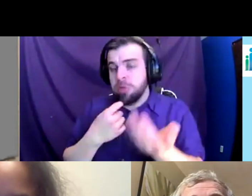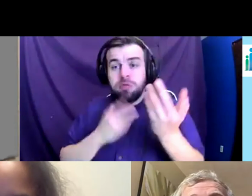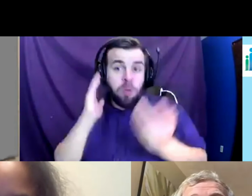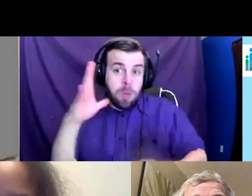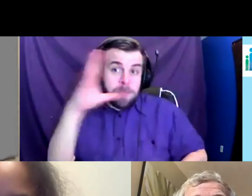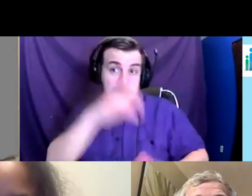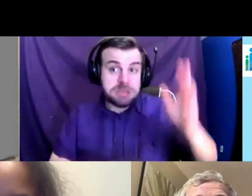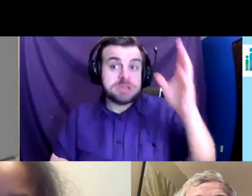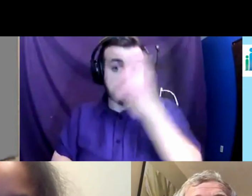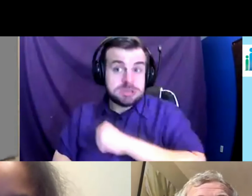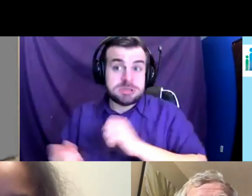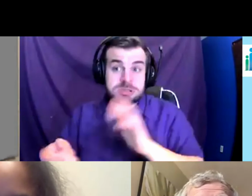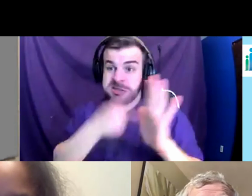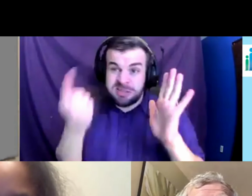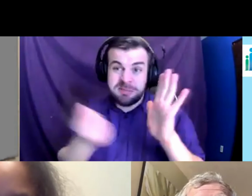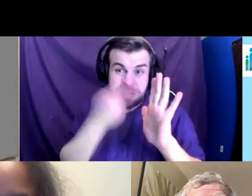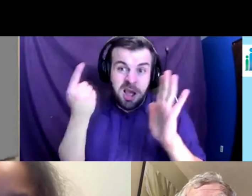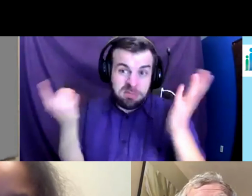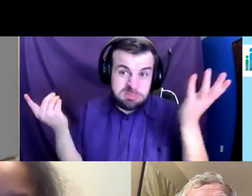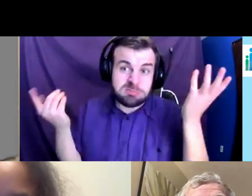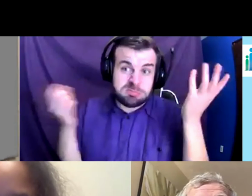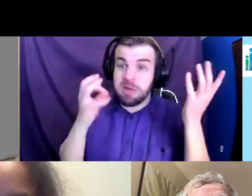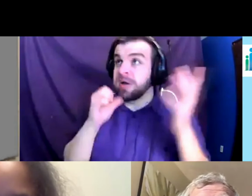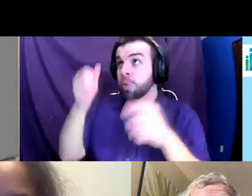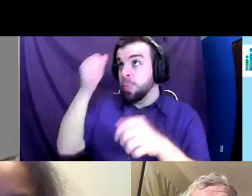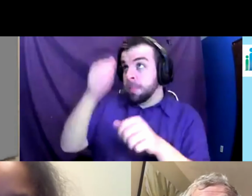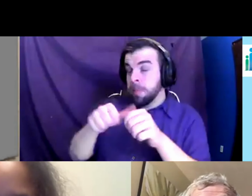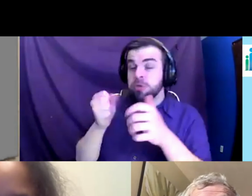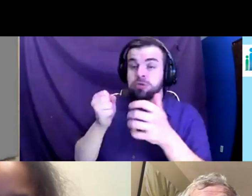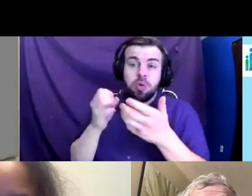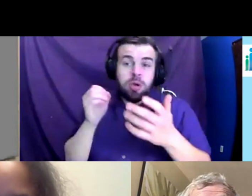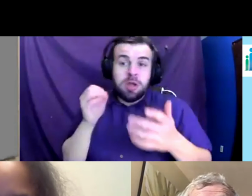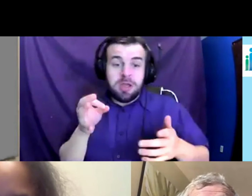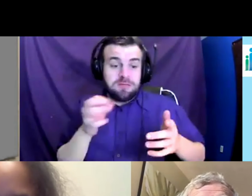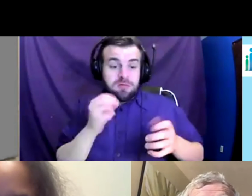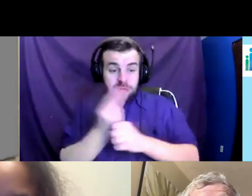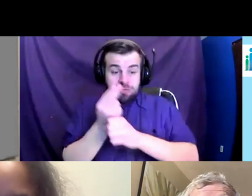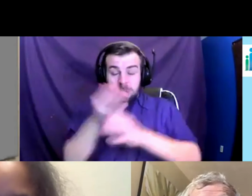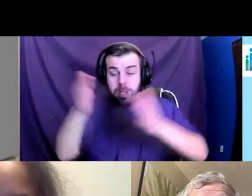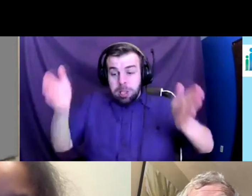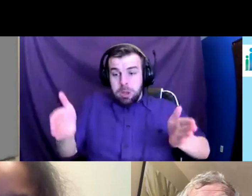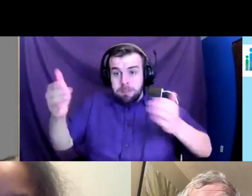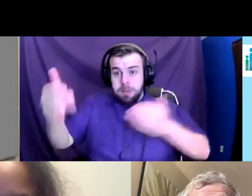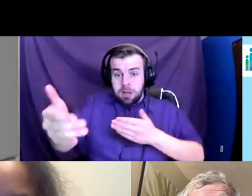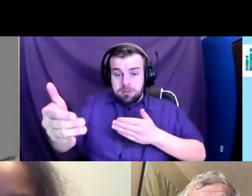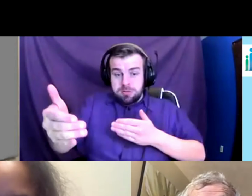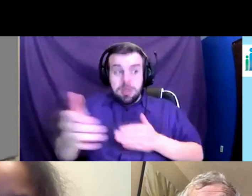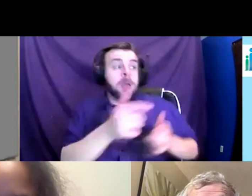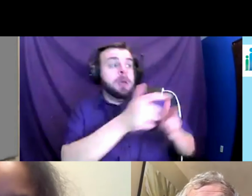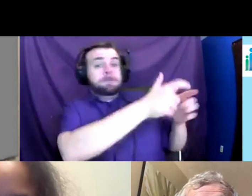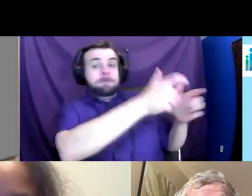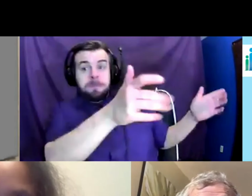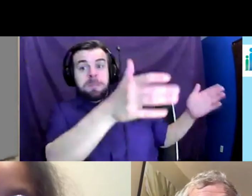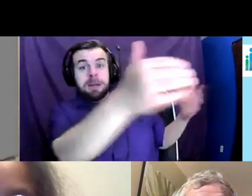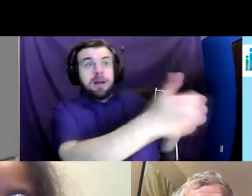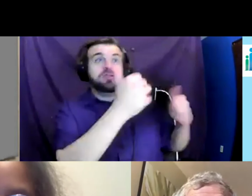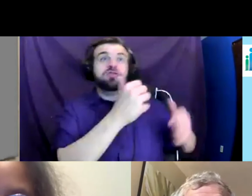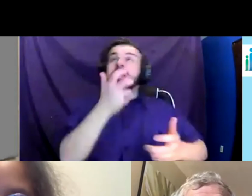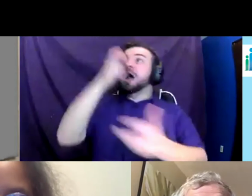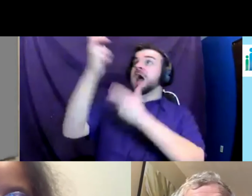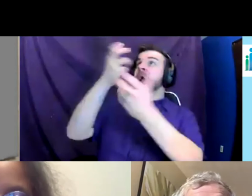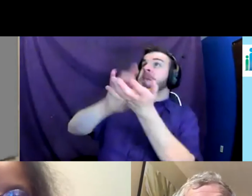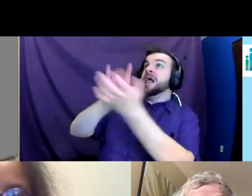it. So how are you going to remember it if it's in this little box, but your big box is at home yelling at you, take your medicine? So how are you going